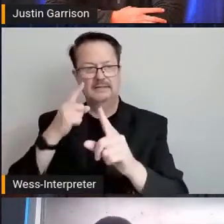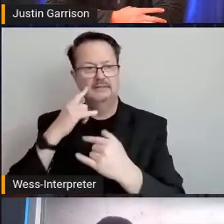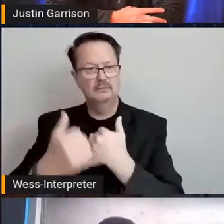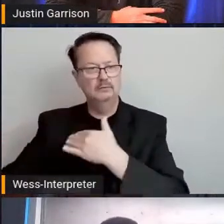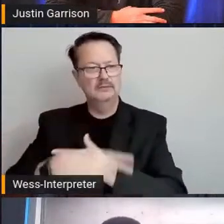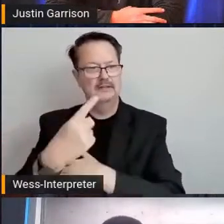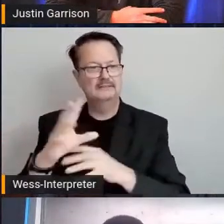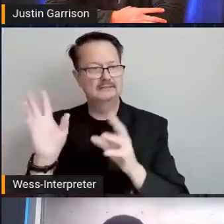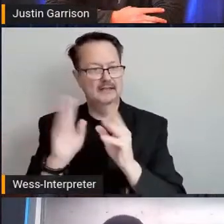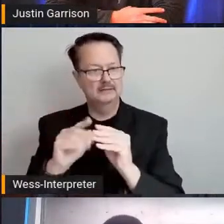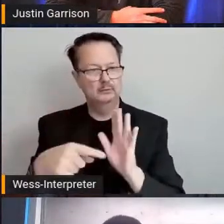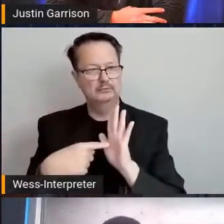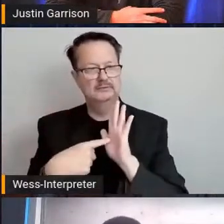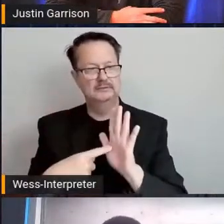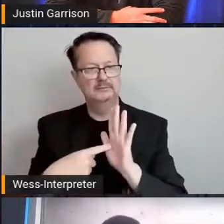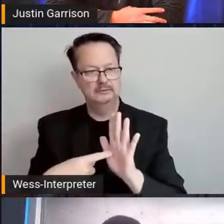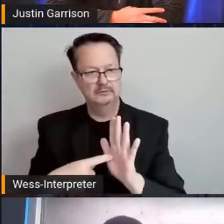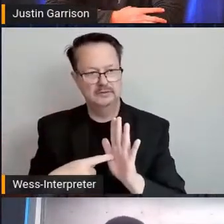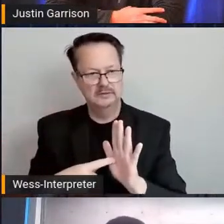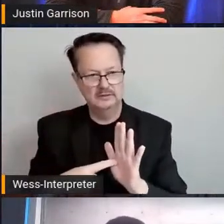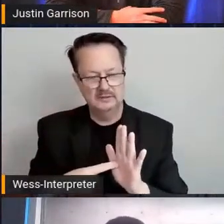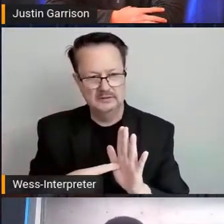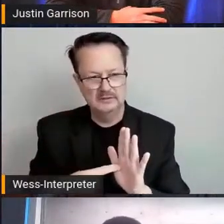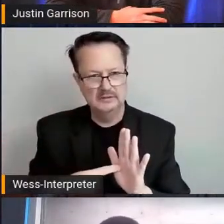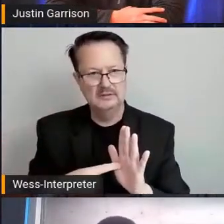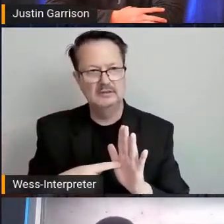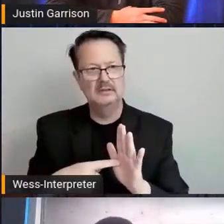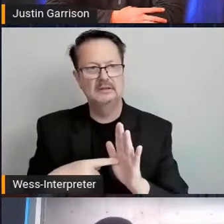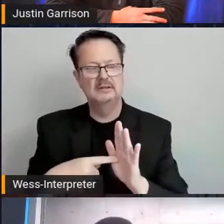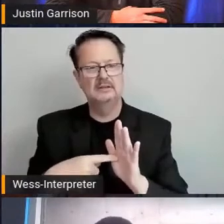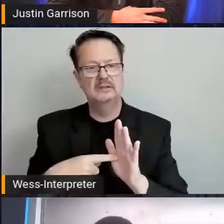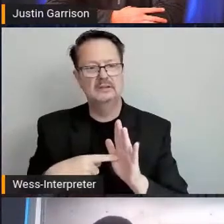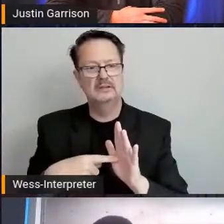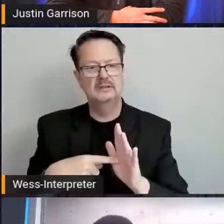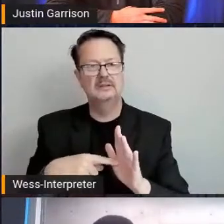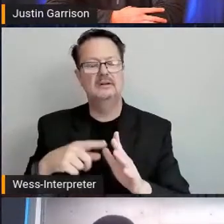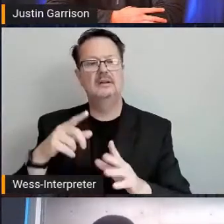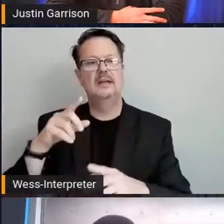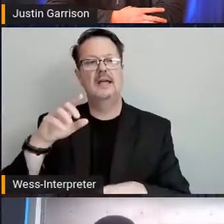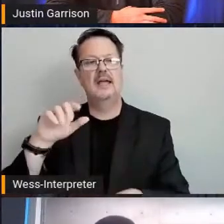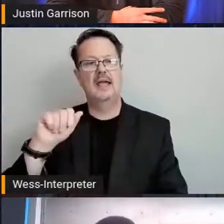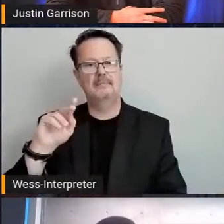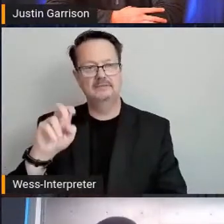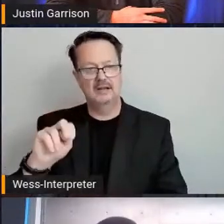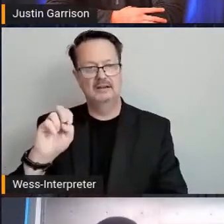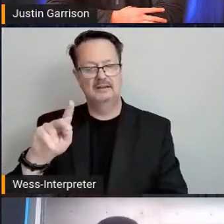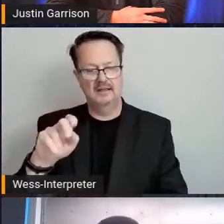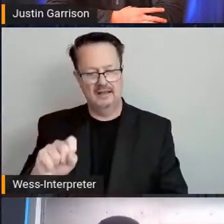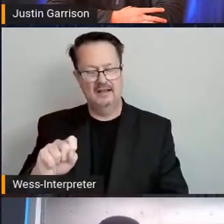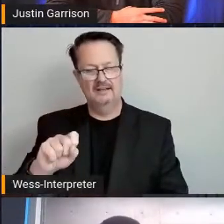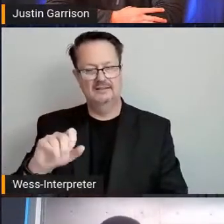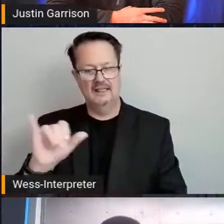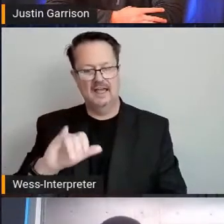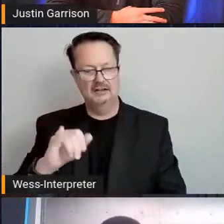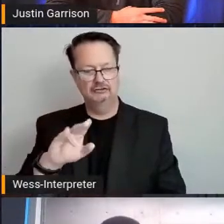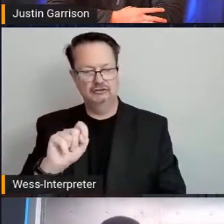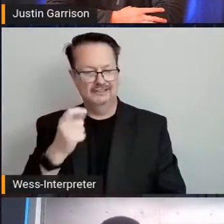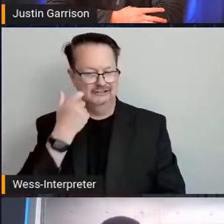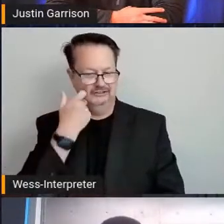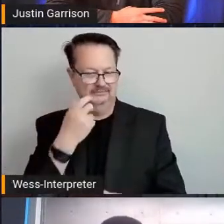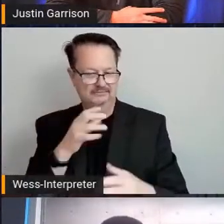is to demonstrate, on-prem Kubernetes cluster creation and operation with Amazon EKS Anywhere. Like Justin mentioned, we